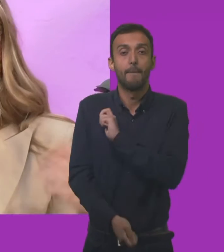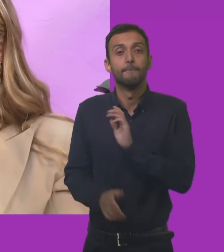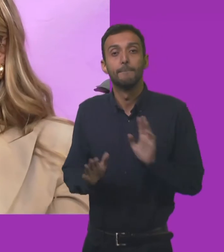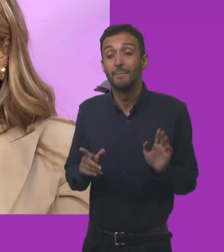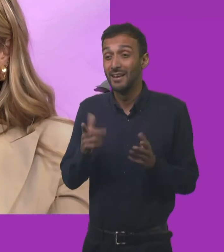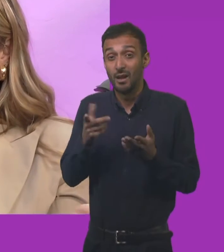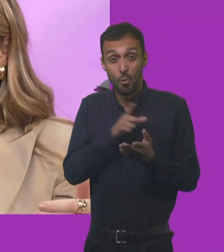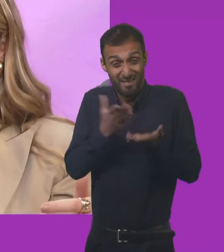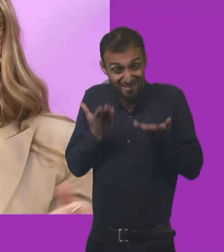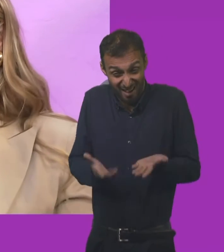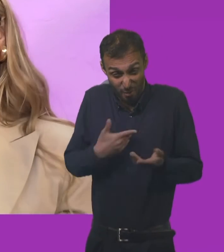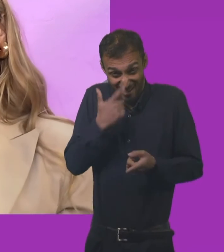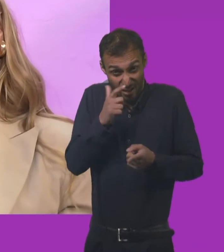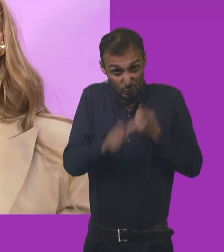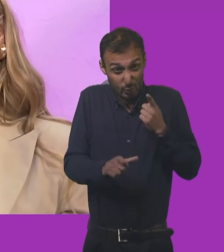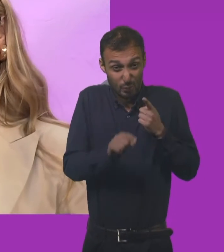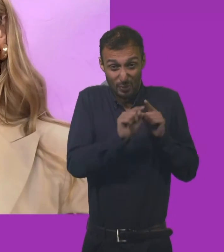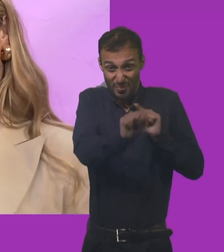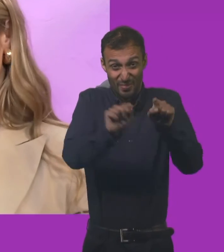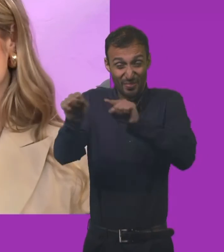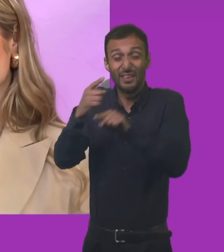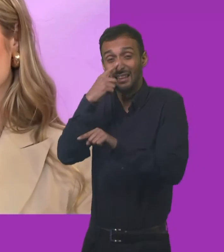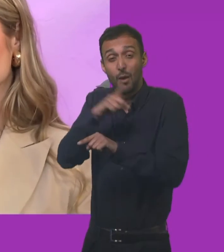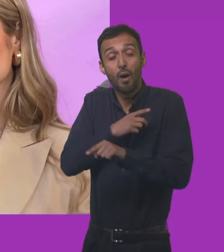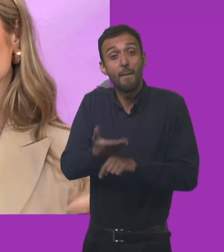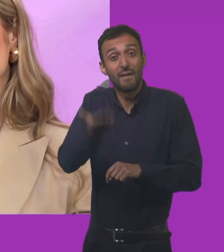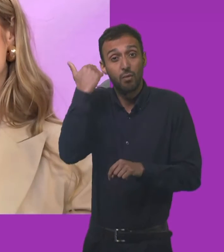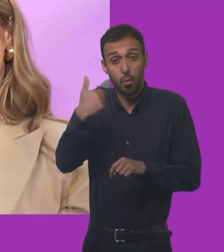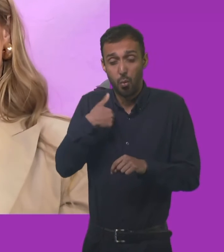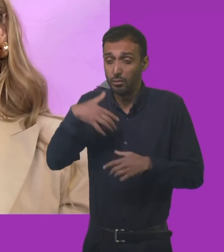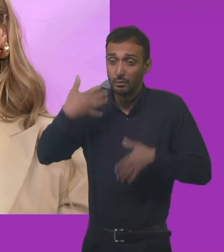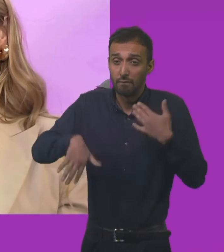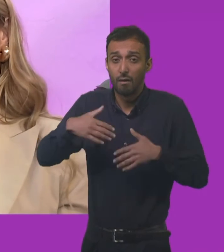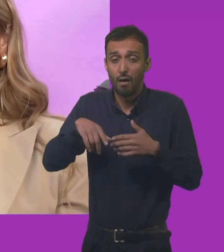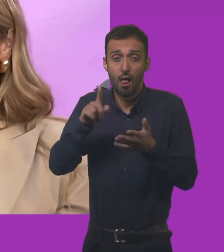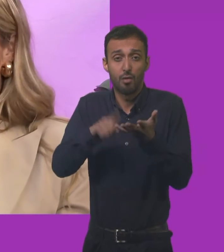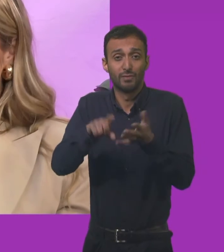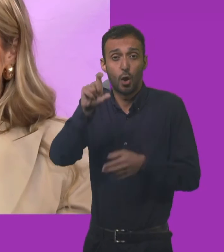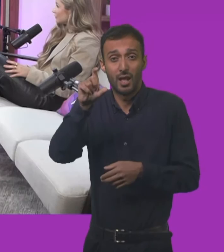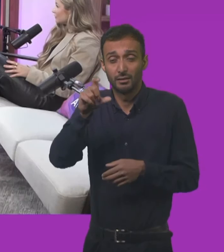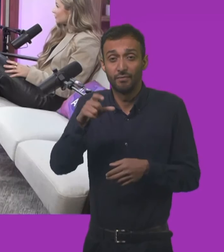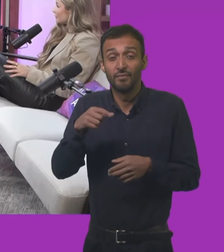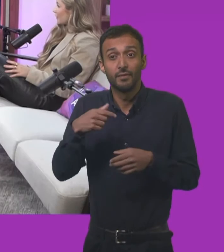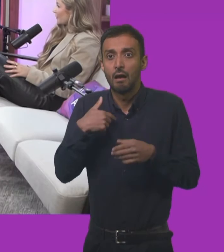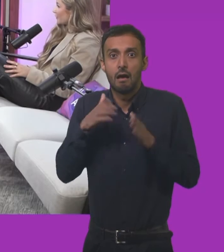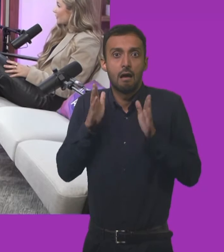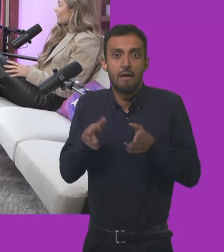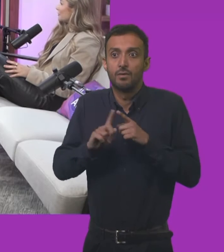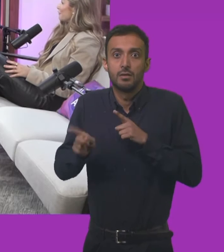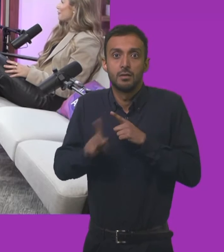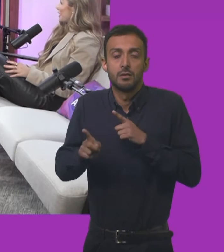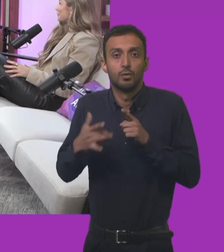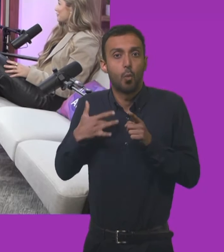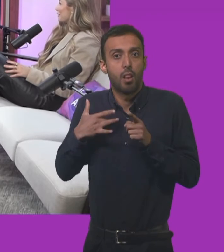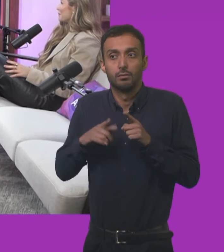option to go do these things, whereas when I was suffering with ulcerative colitis, I couldn't be away from a toilet. So I would